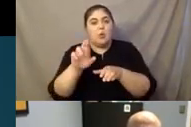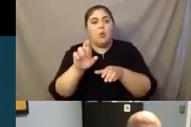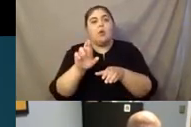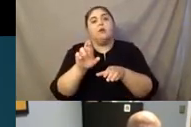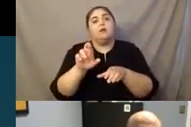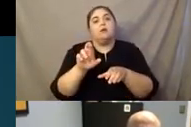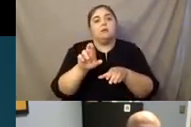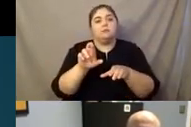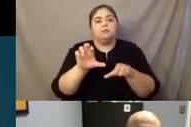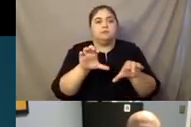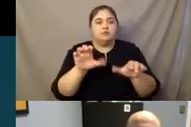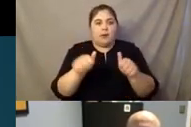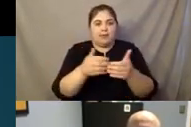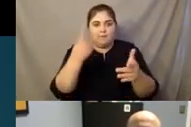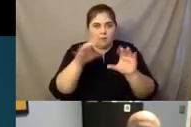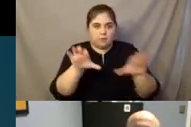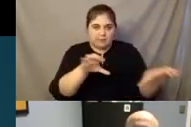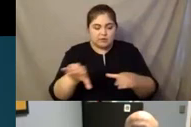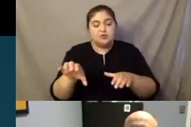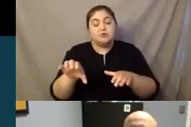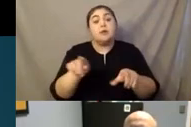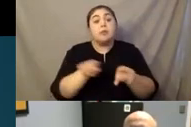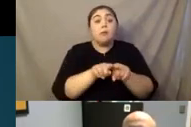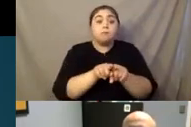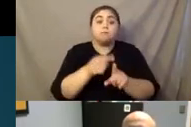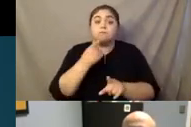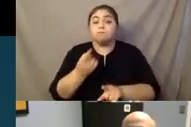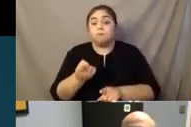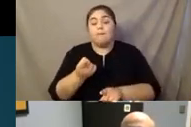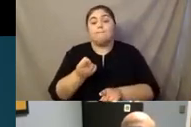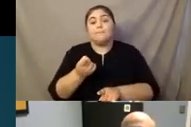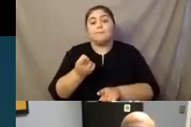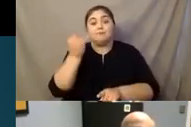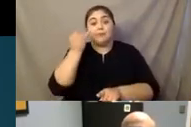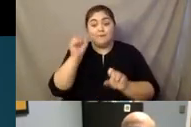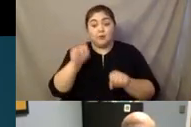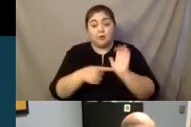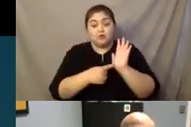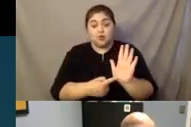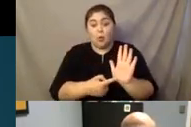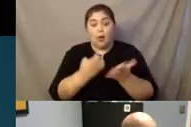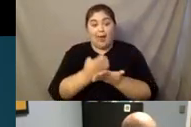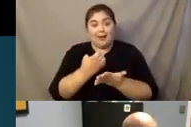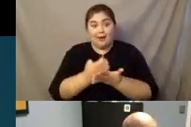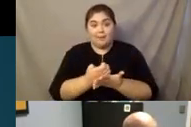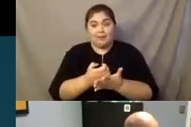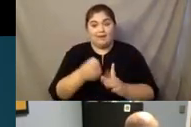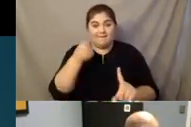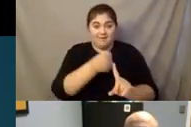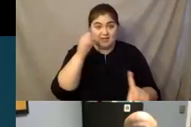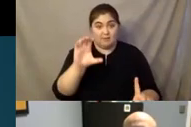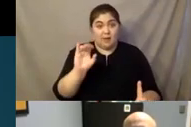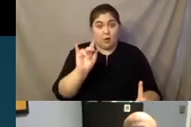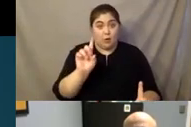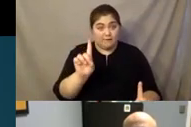those actions. And what they also said, if you could show that you're economically affected by COVID, it